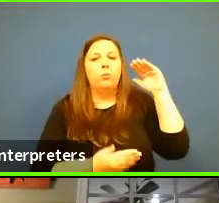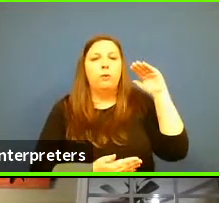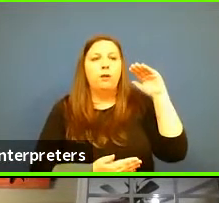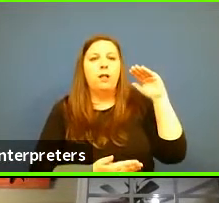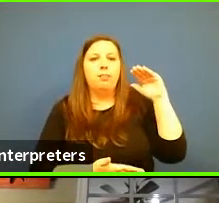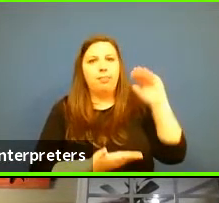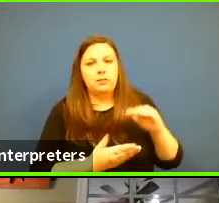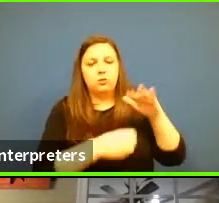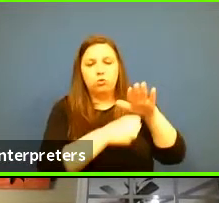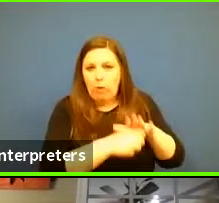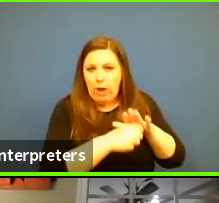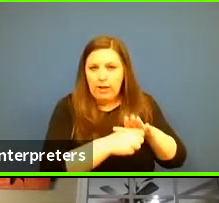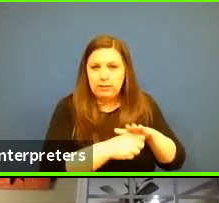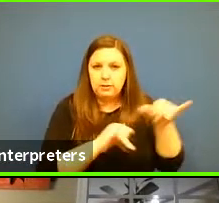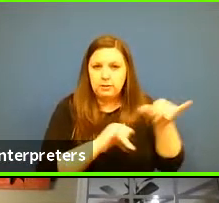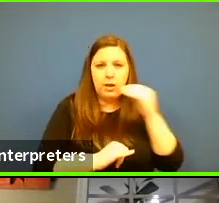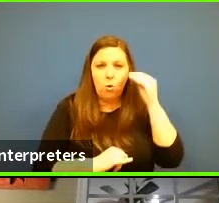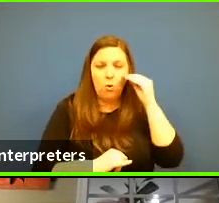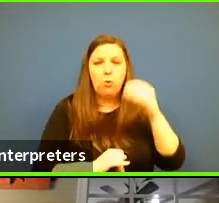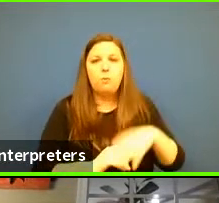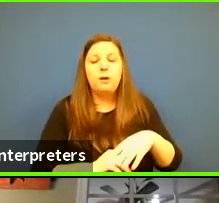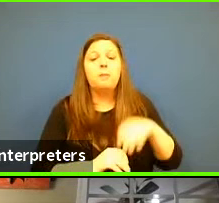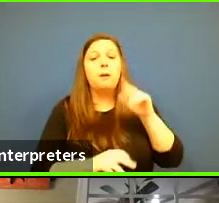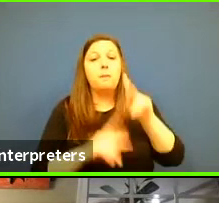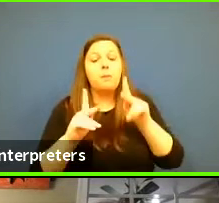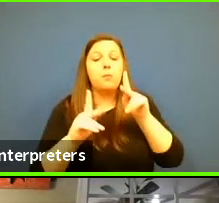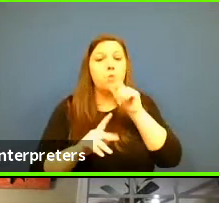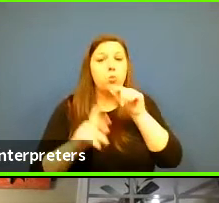but for people who cannot be there, I think the